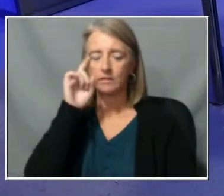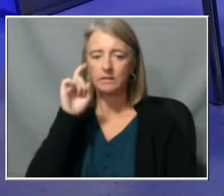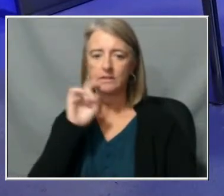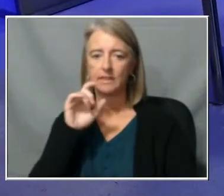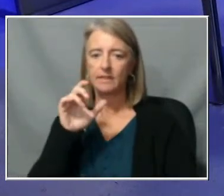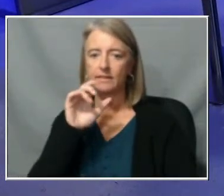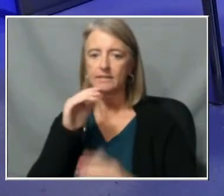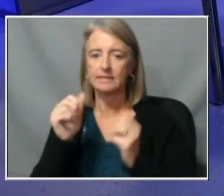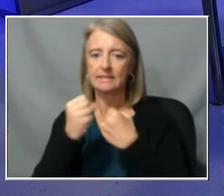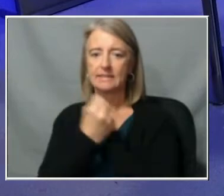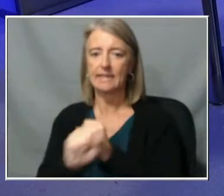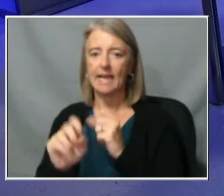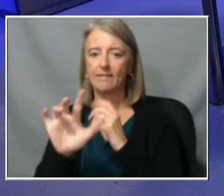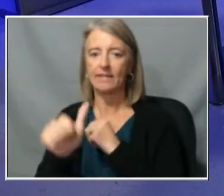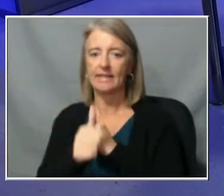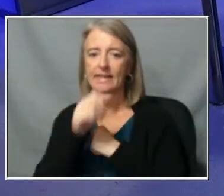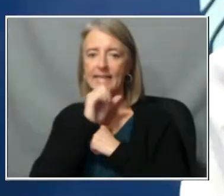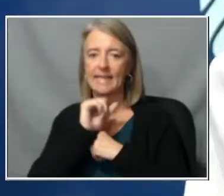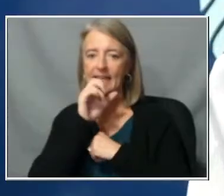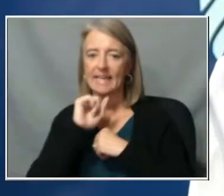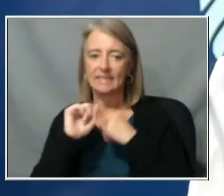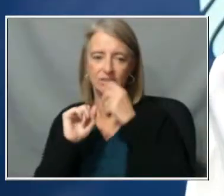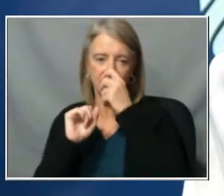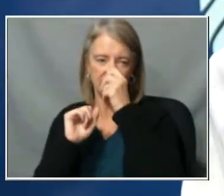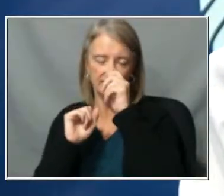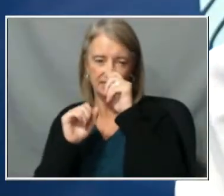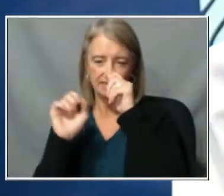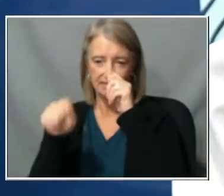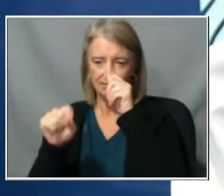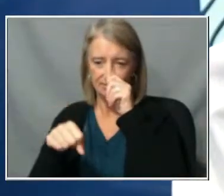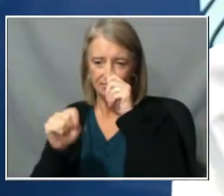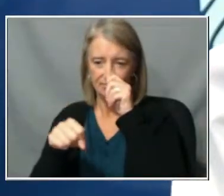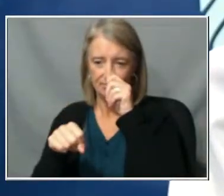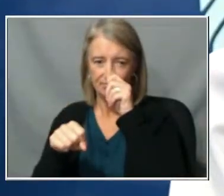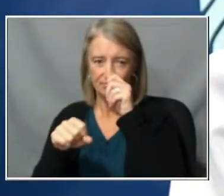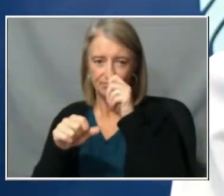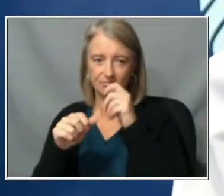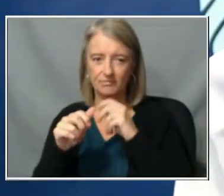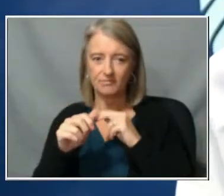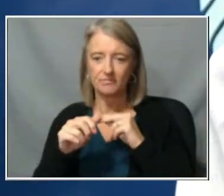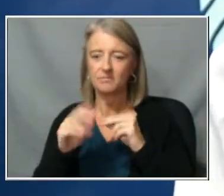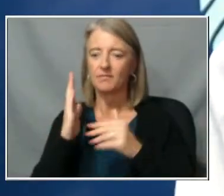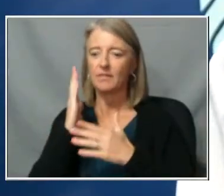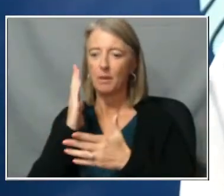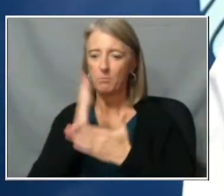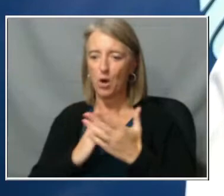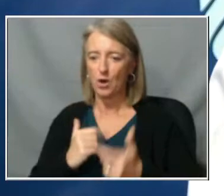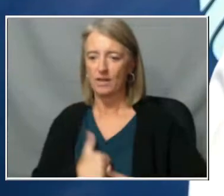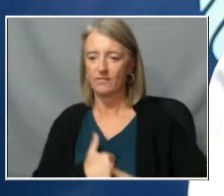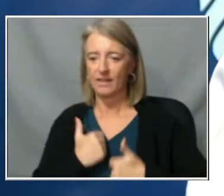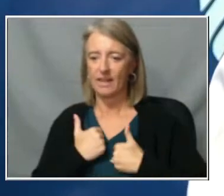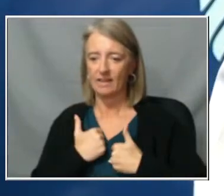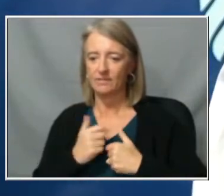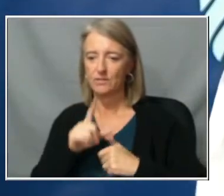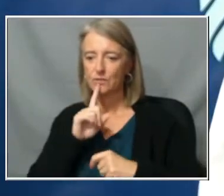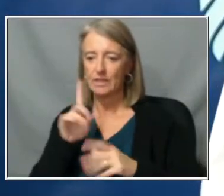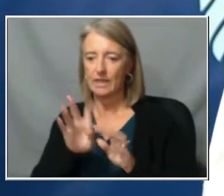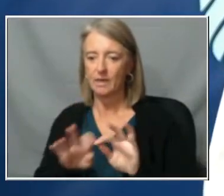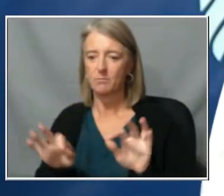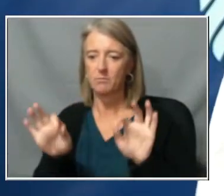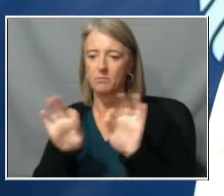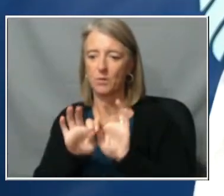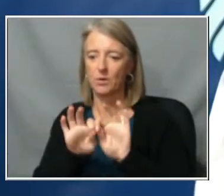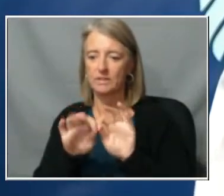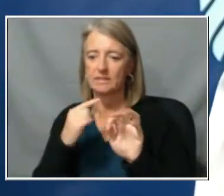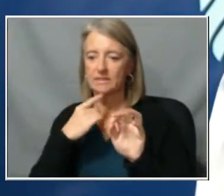Yes. Yes. Yes. Safe at any age. Okay. Part of life. Yes. Really important. Yes. I always tell the